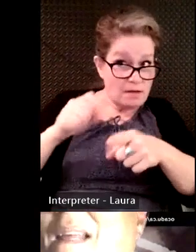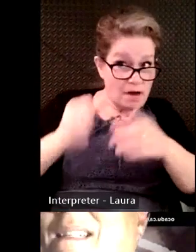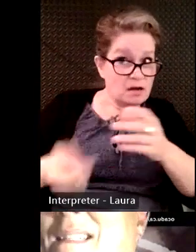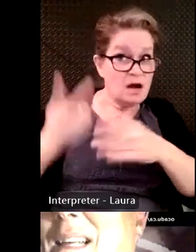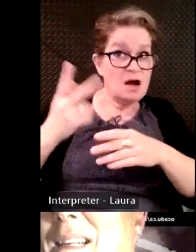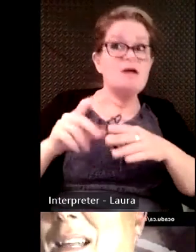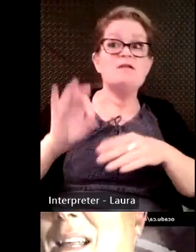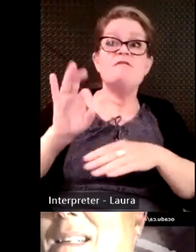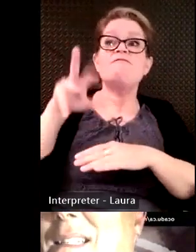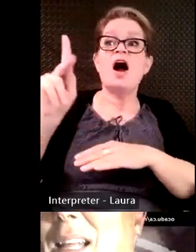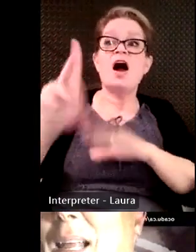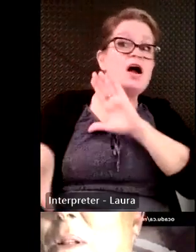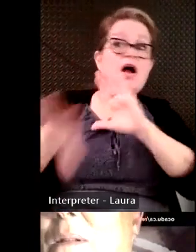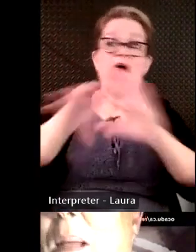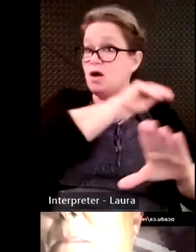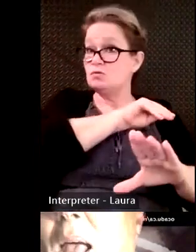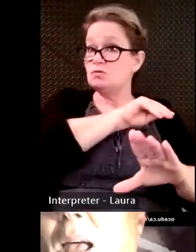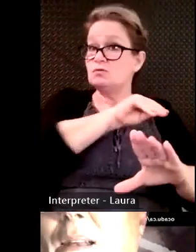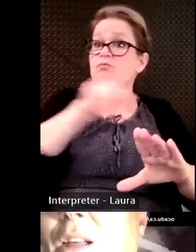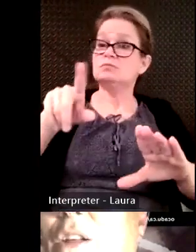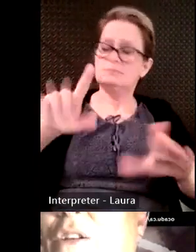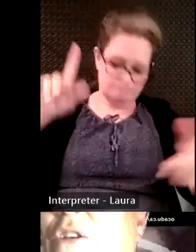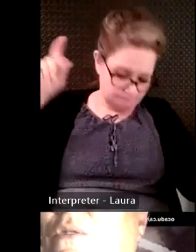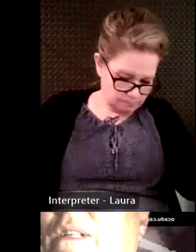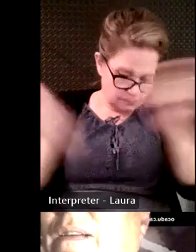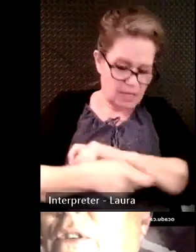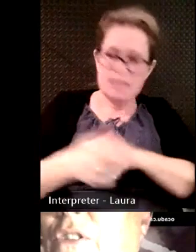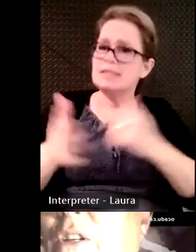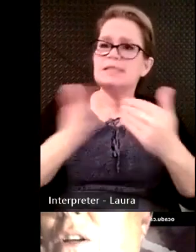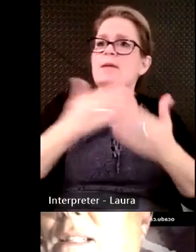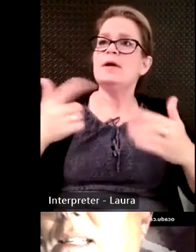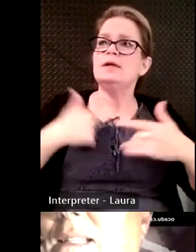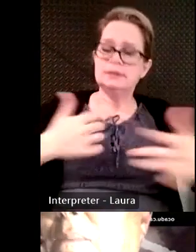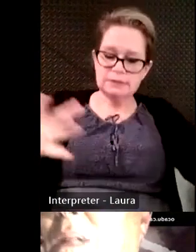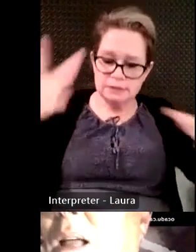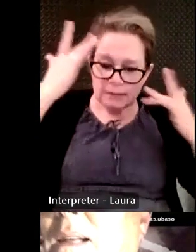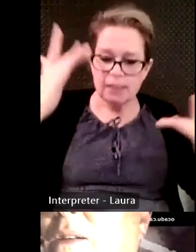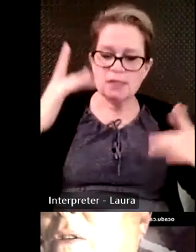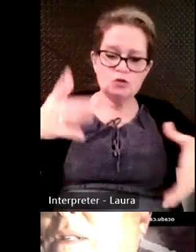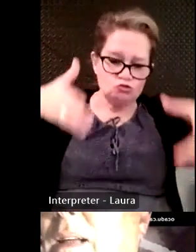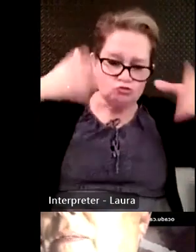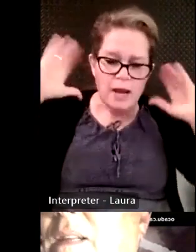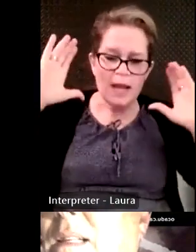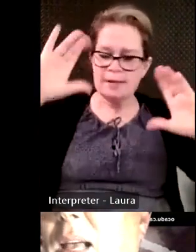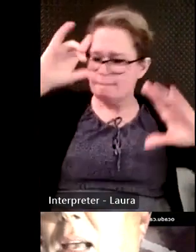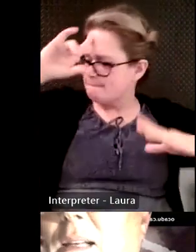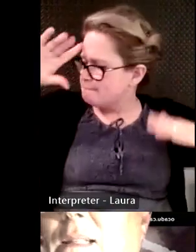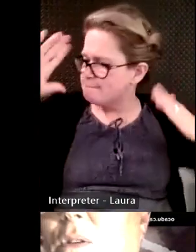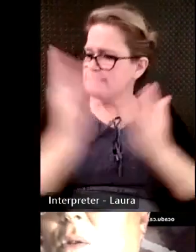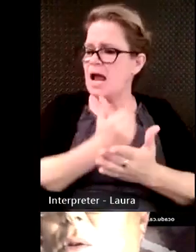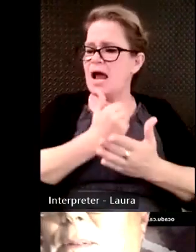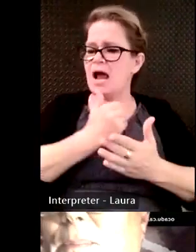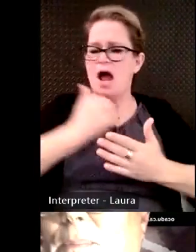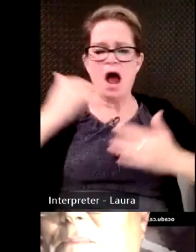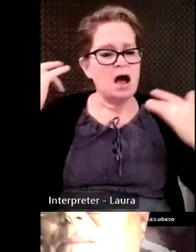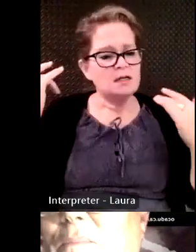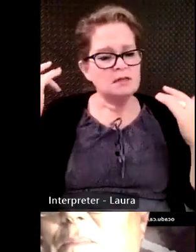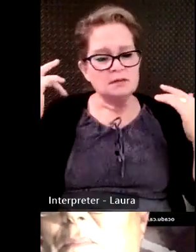where being sick, disabled, mad, neurodivergent, autistic, blind, and or deaf is at its